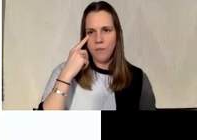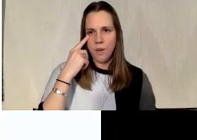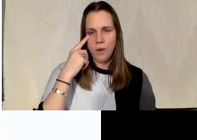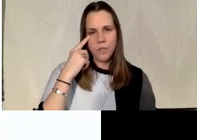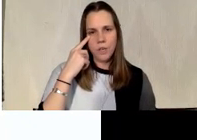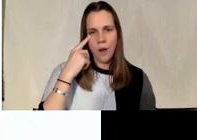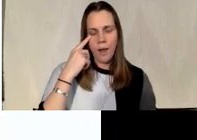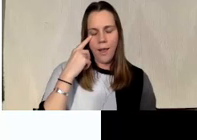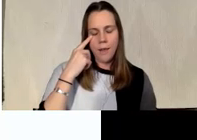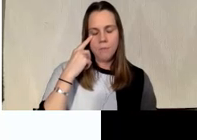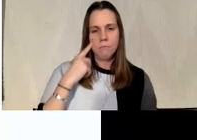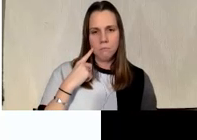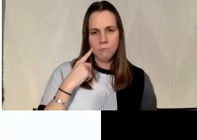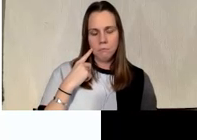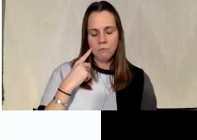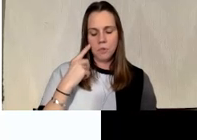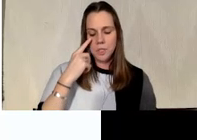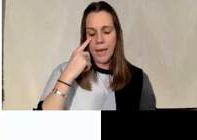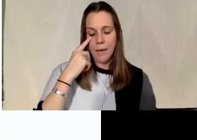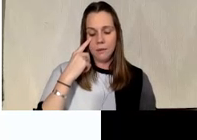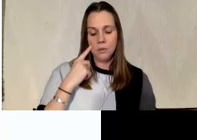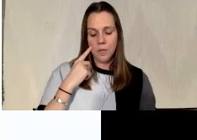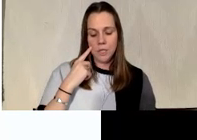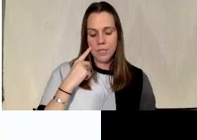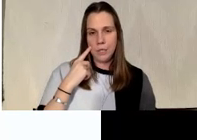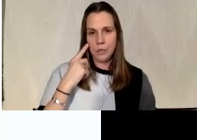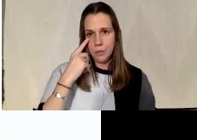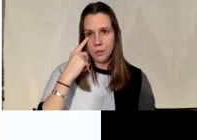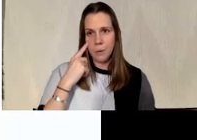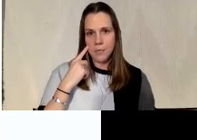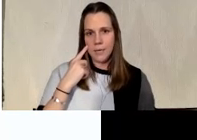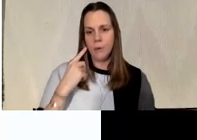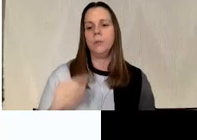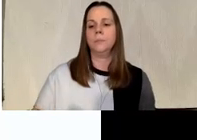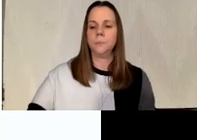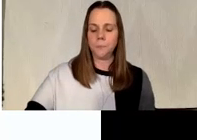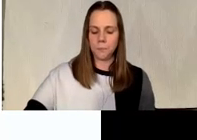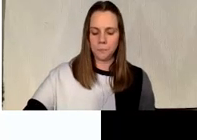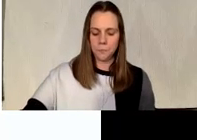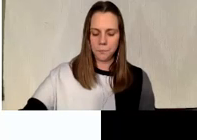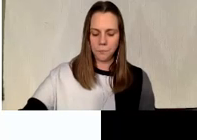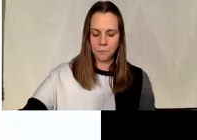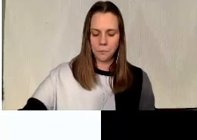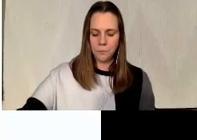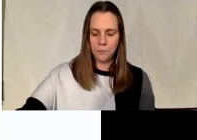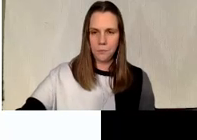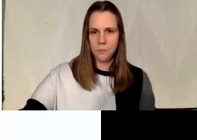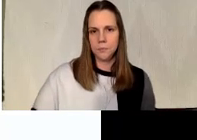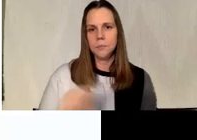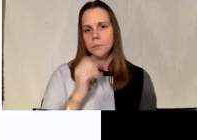one finger to your eye for sad, kind of like a tear coming down.